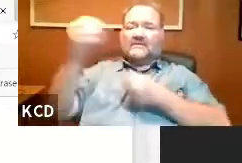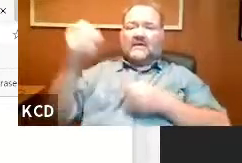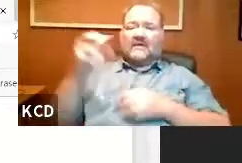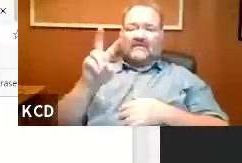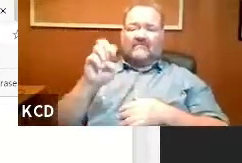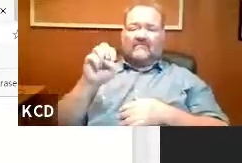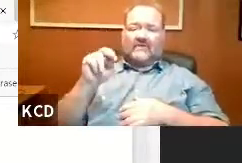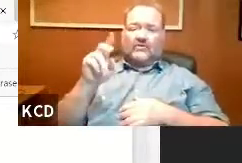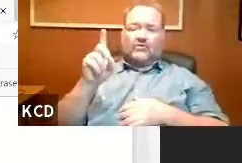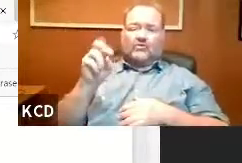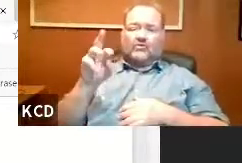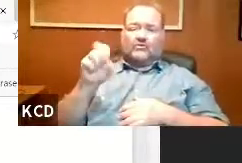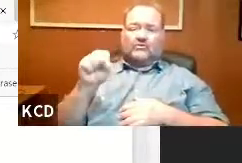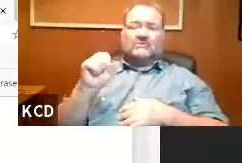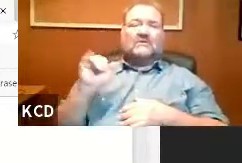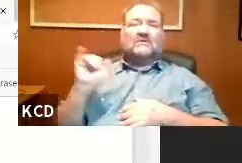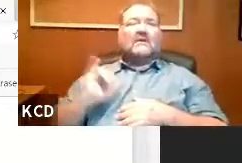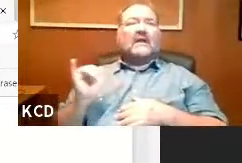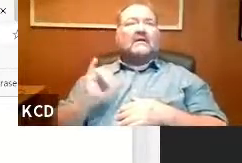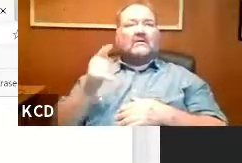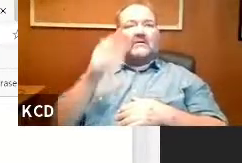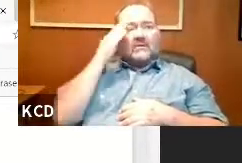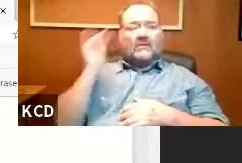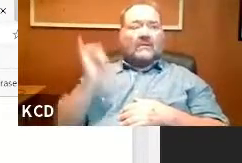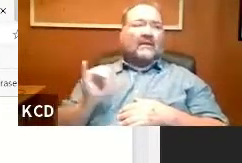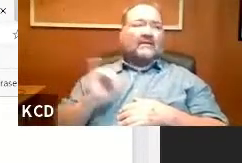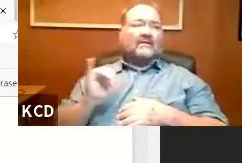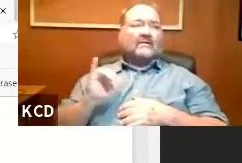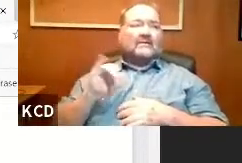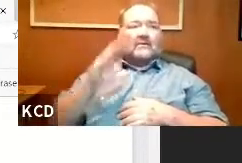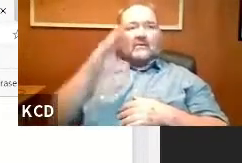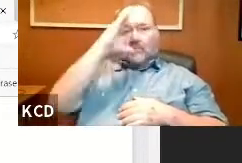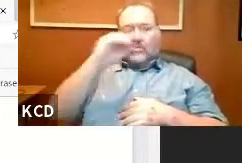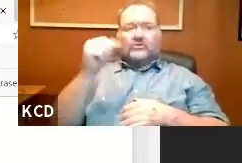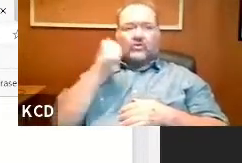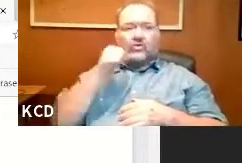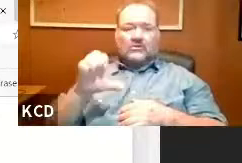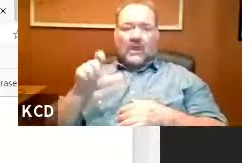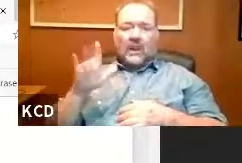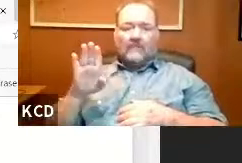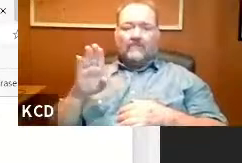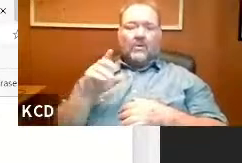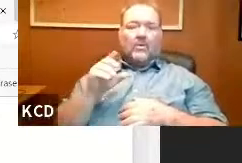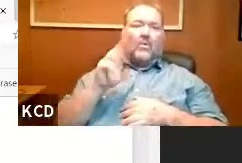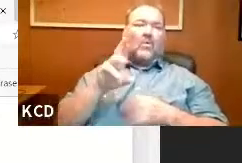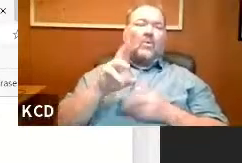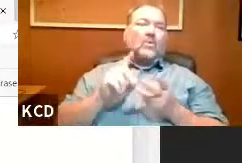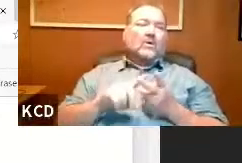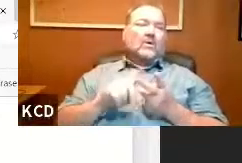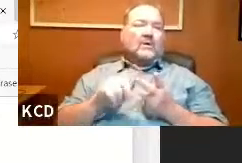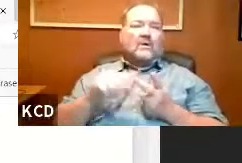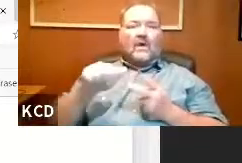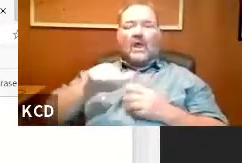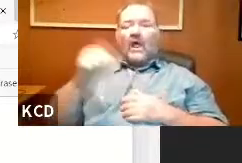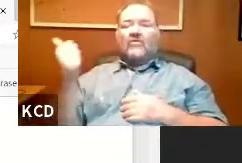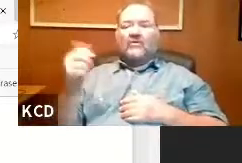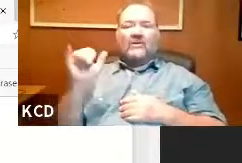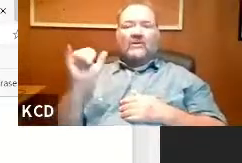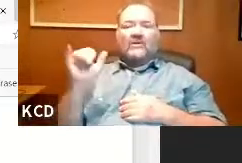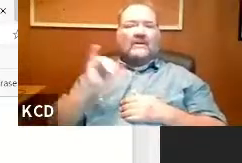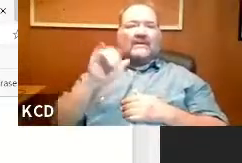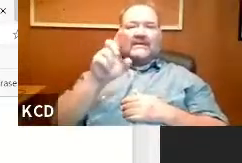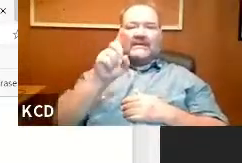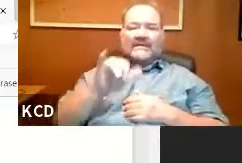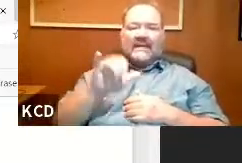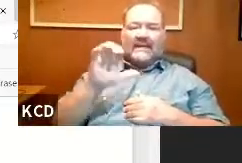you know, like the Boys and Girls Club or other like daycares